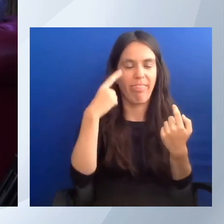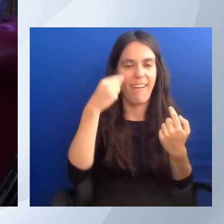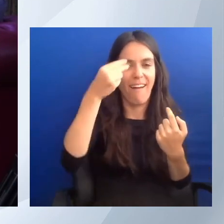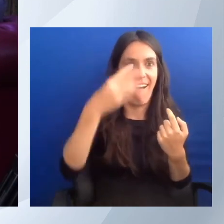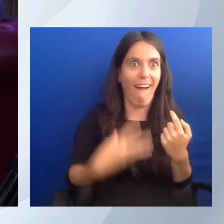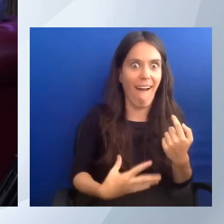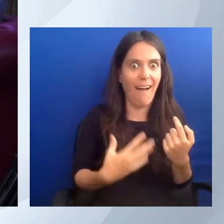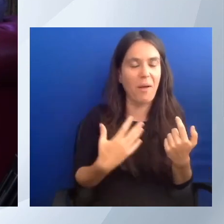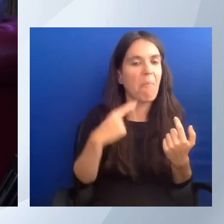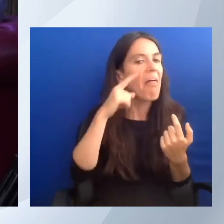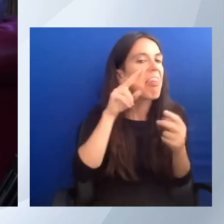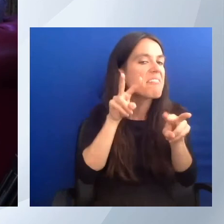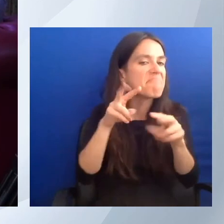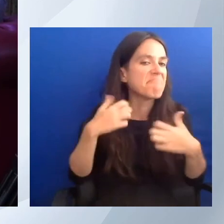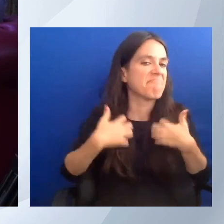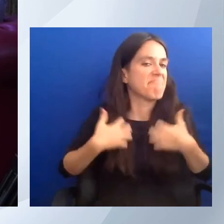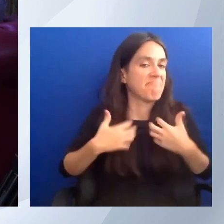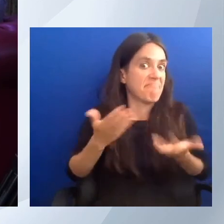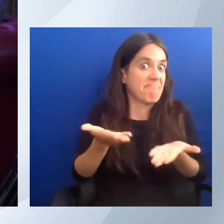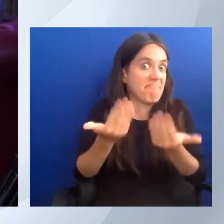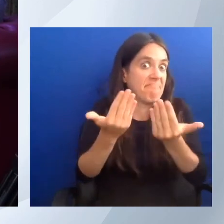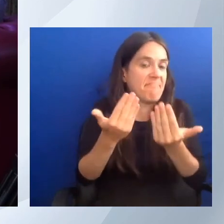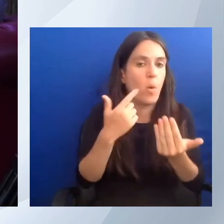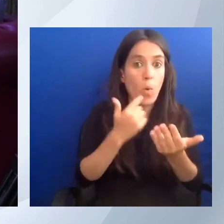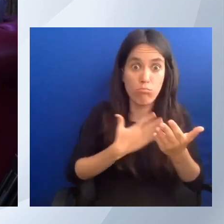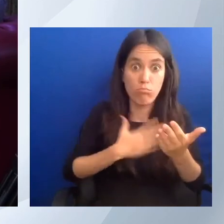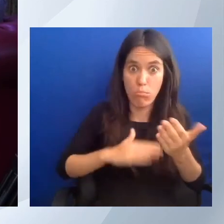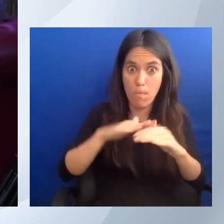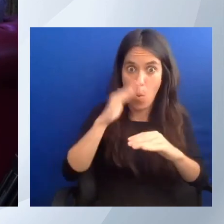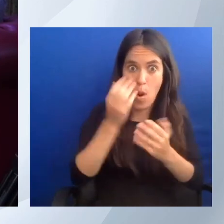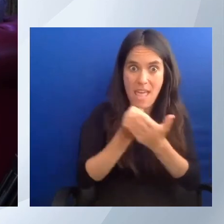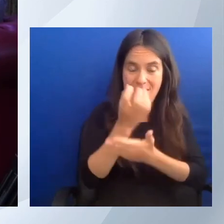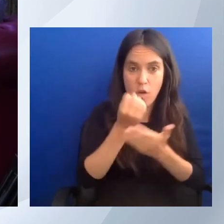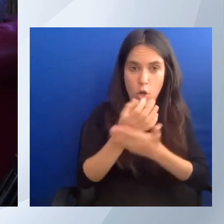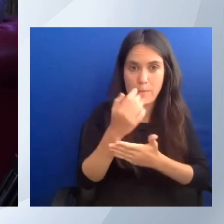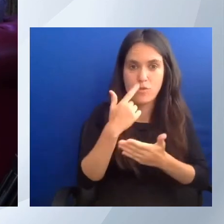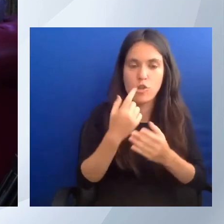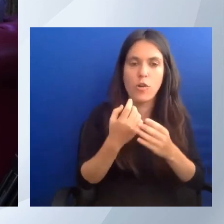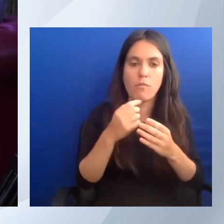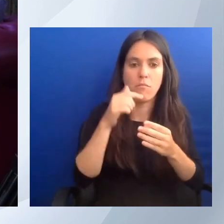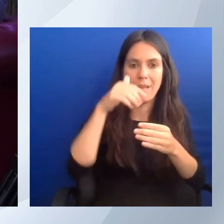what I want. You can find more information about Create Frontend at